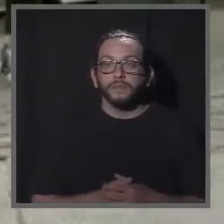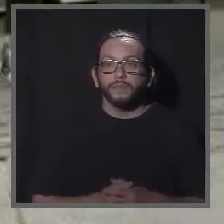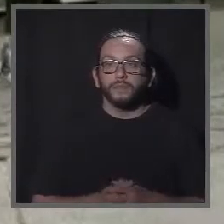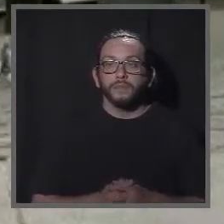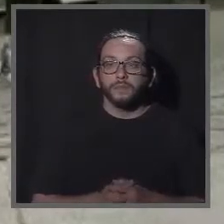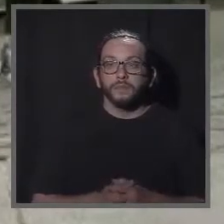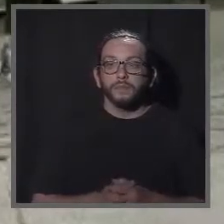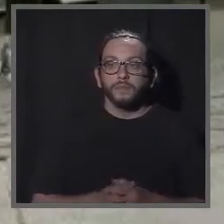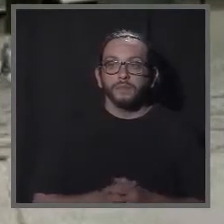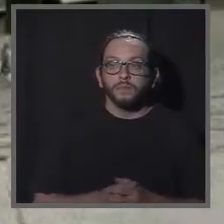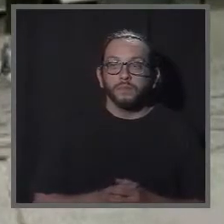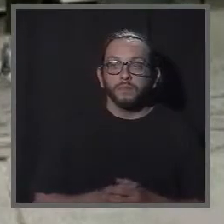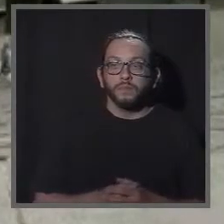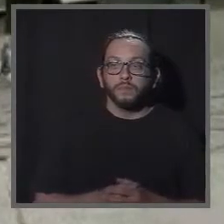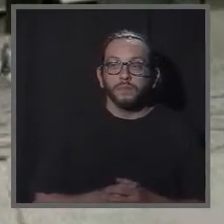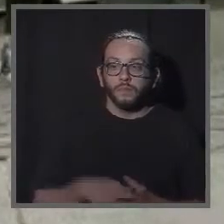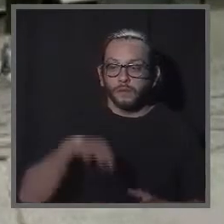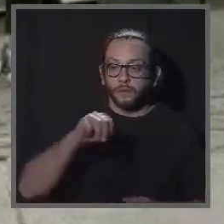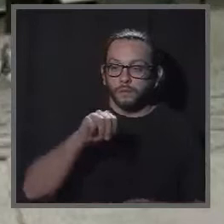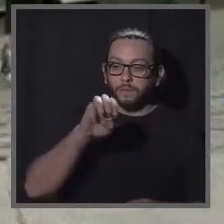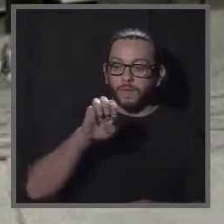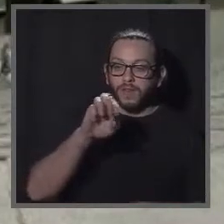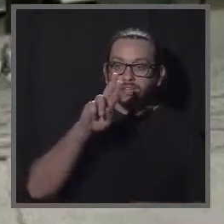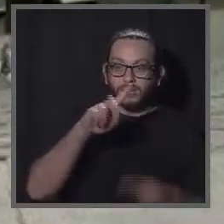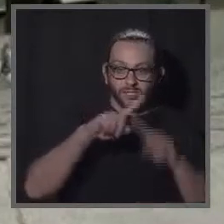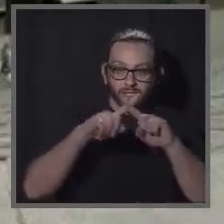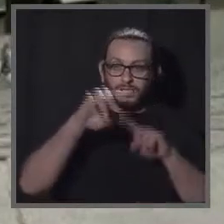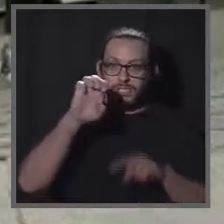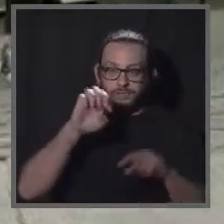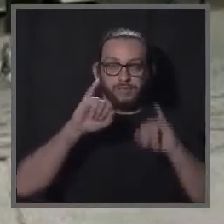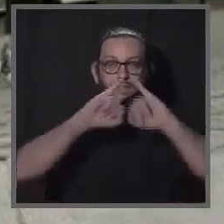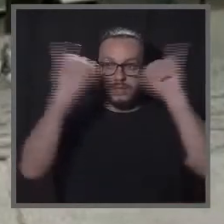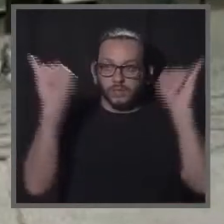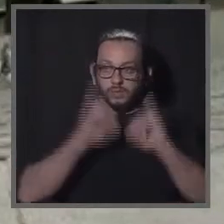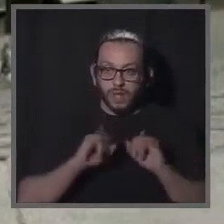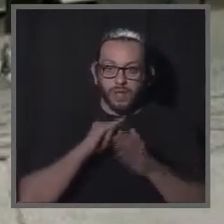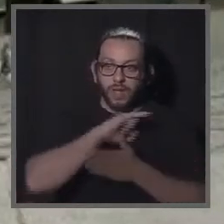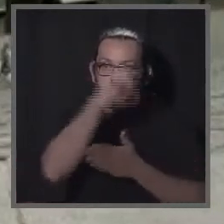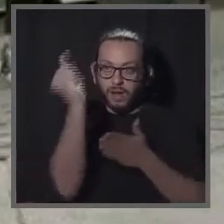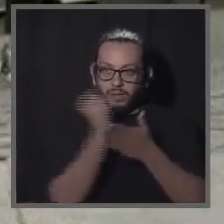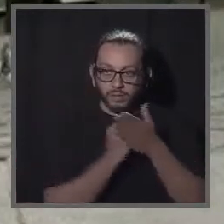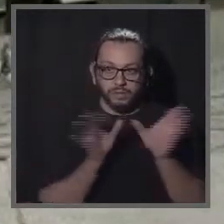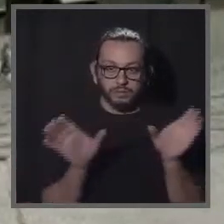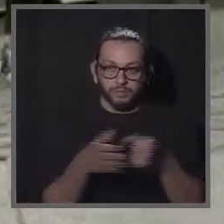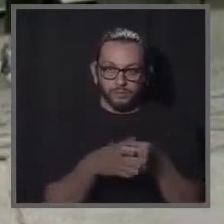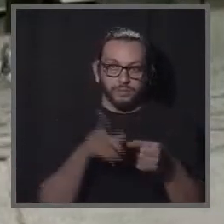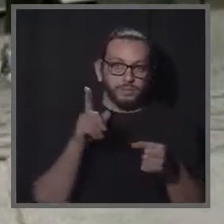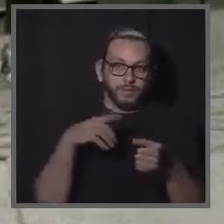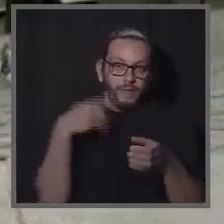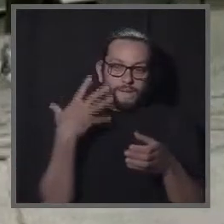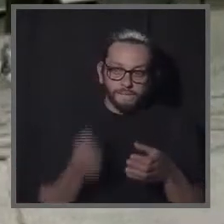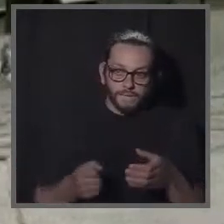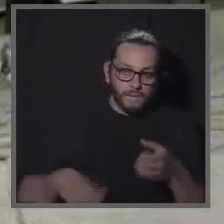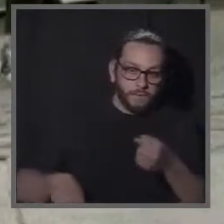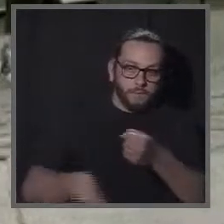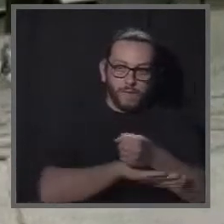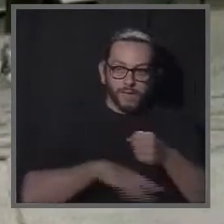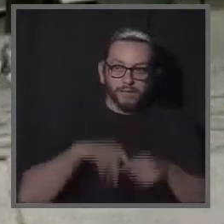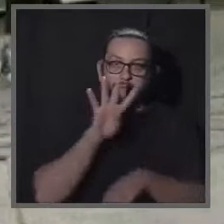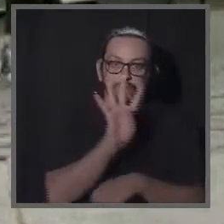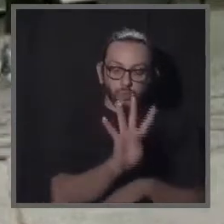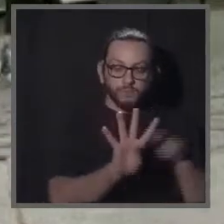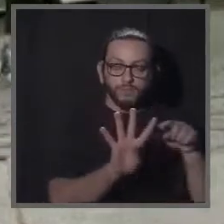is this traditional meeting that is based on four essential axes: